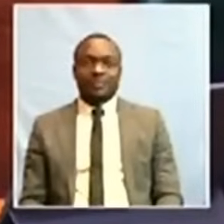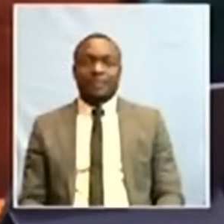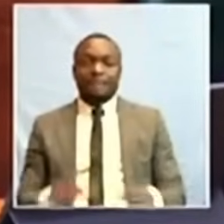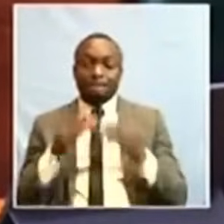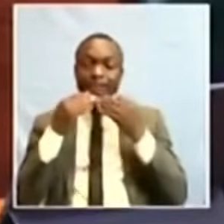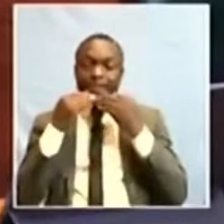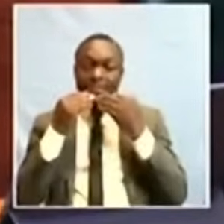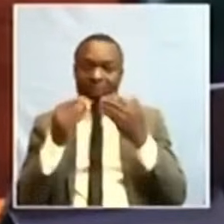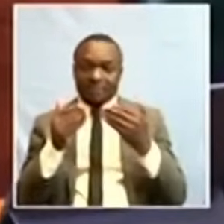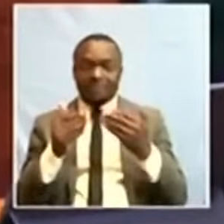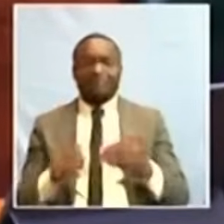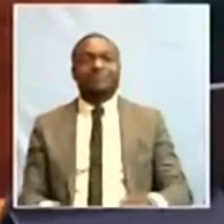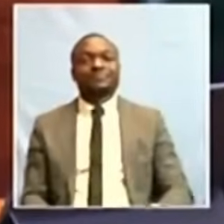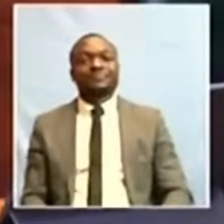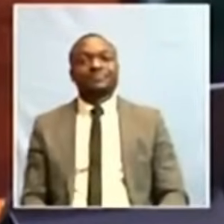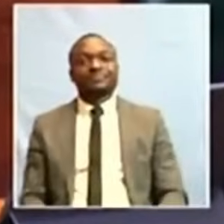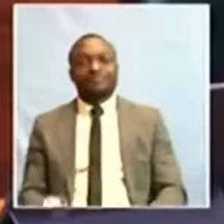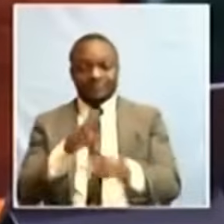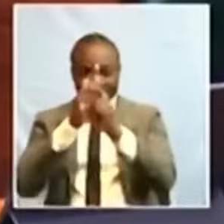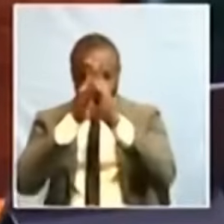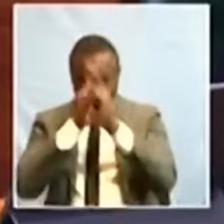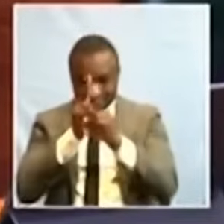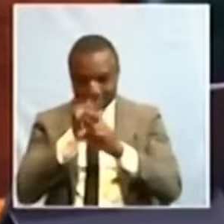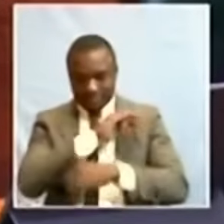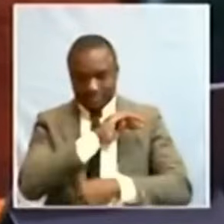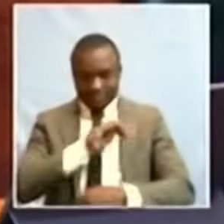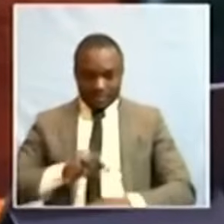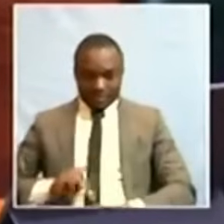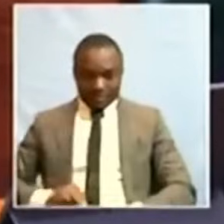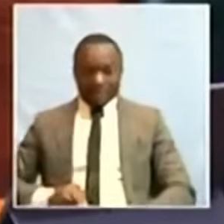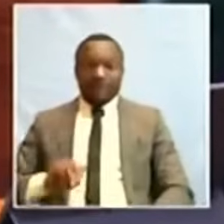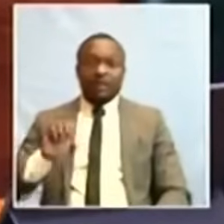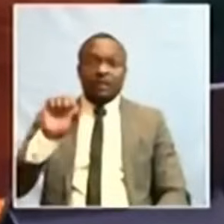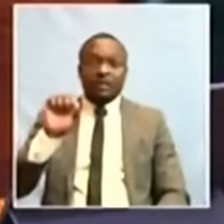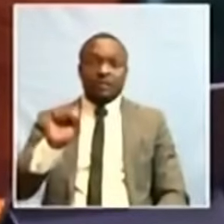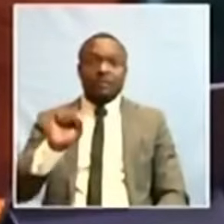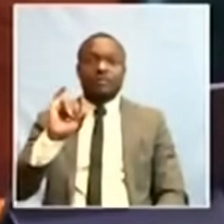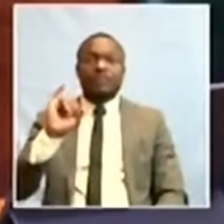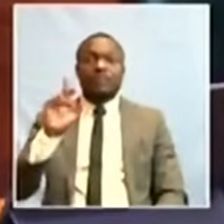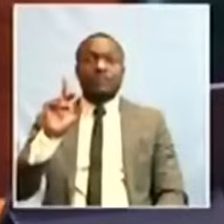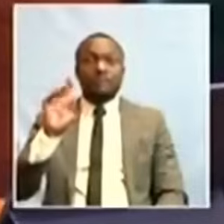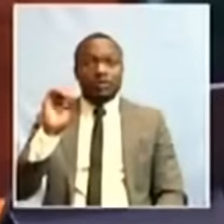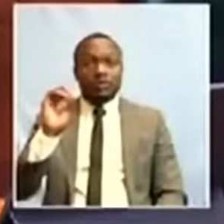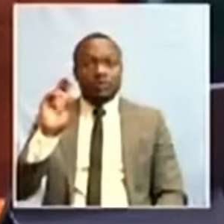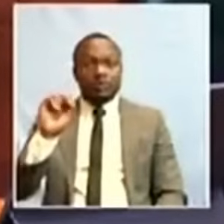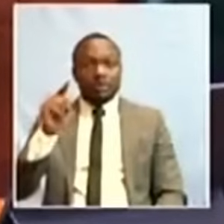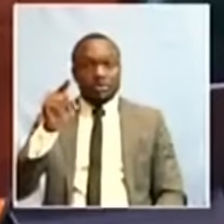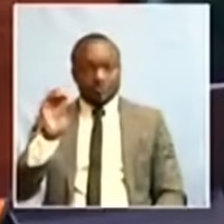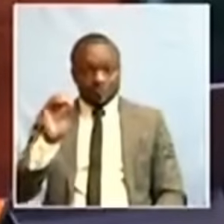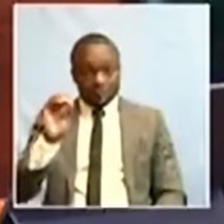Thank you. The Honorable Member for Sikongo.